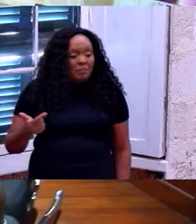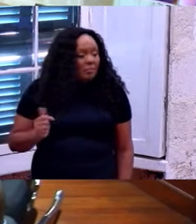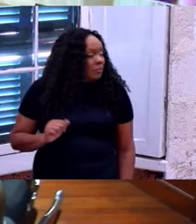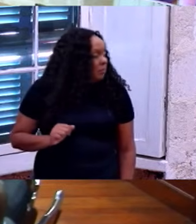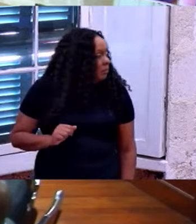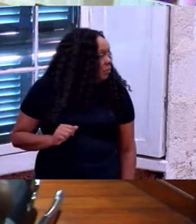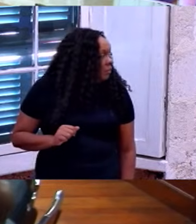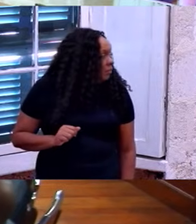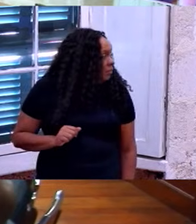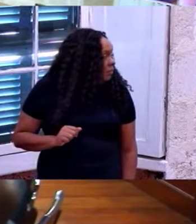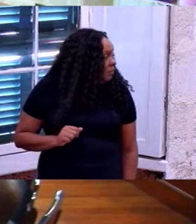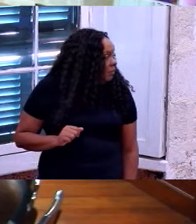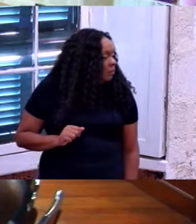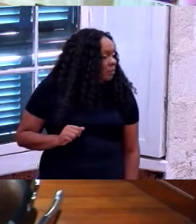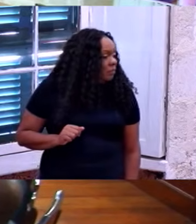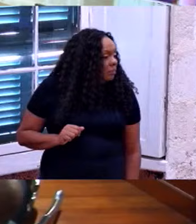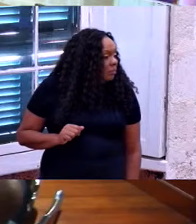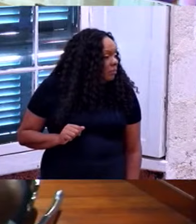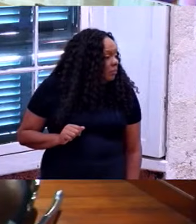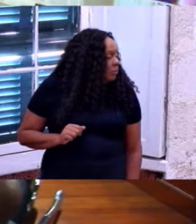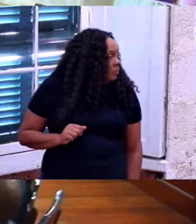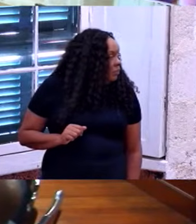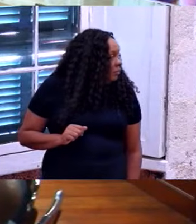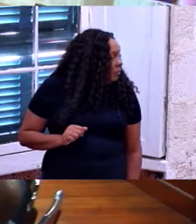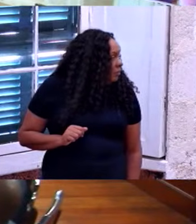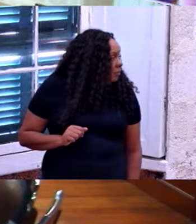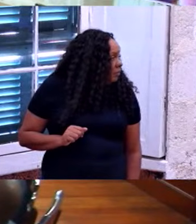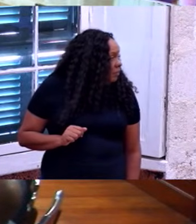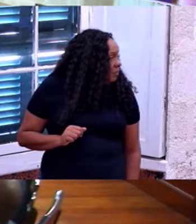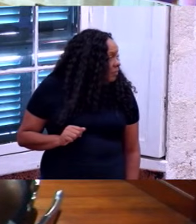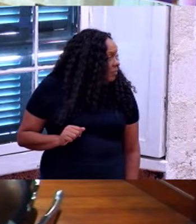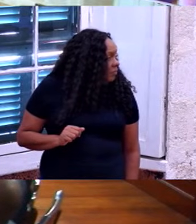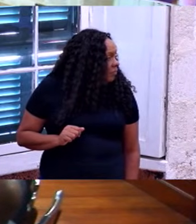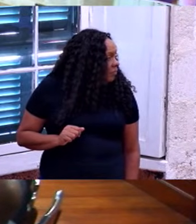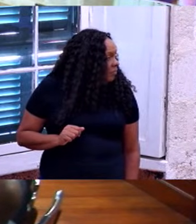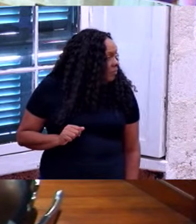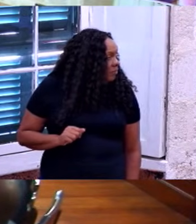the Most Honorable Senator H. Elizabeth Thompson.